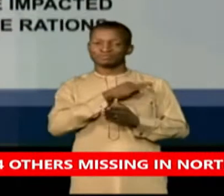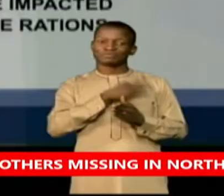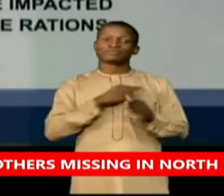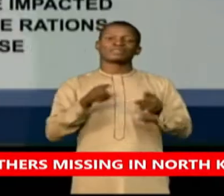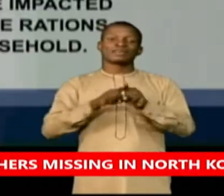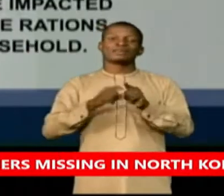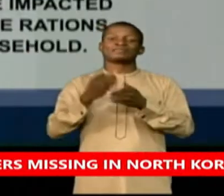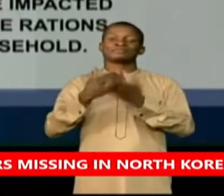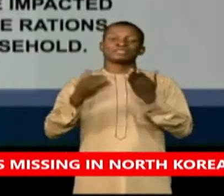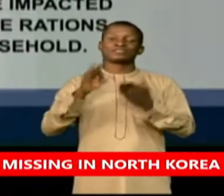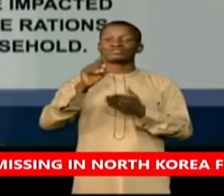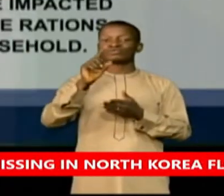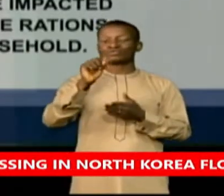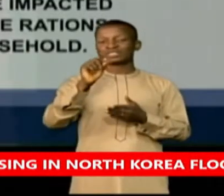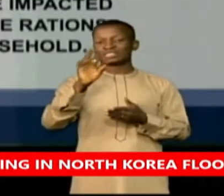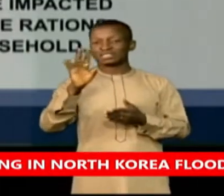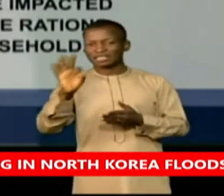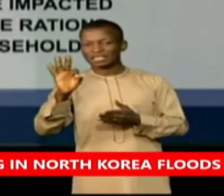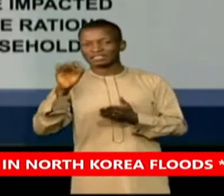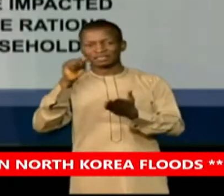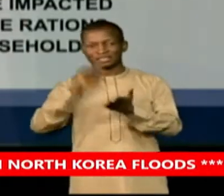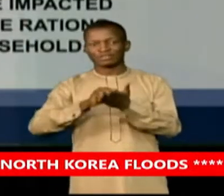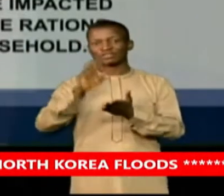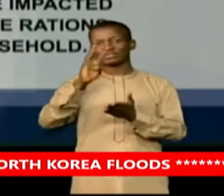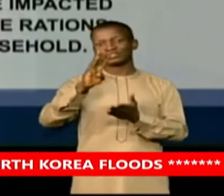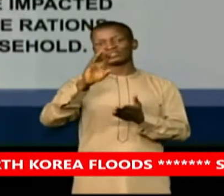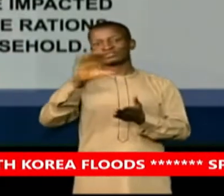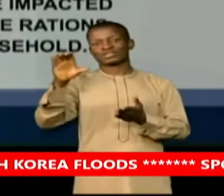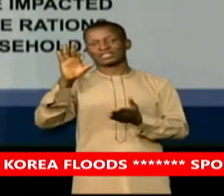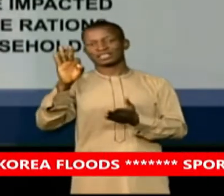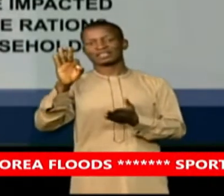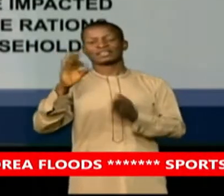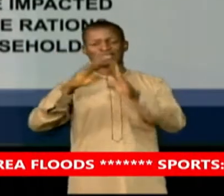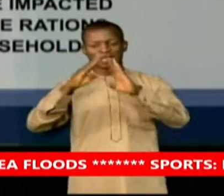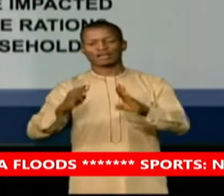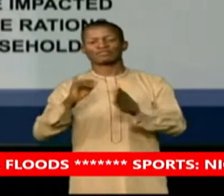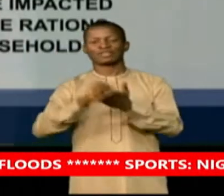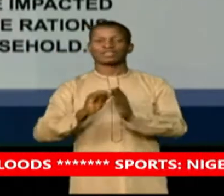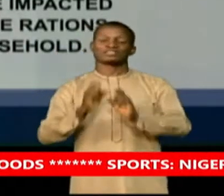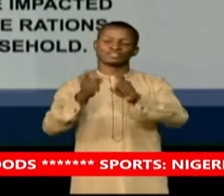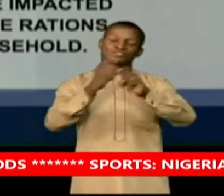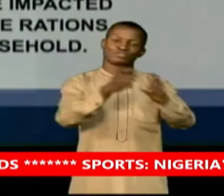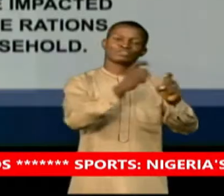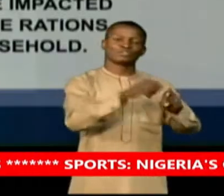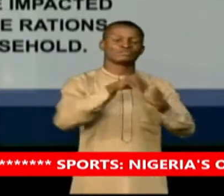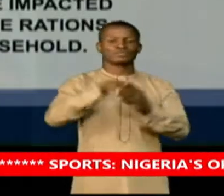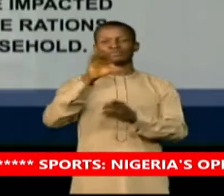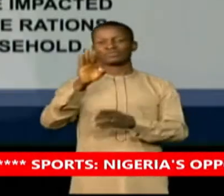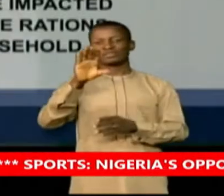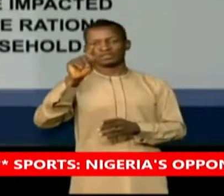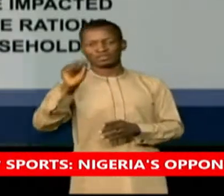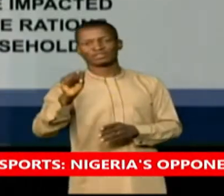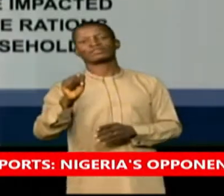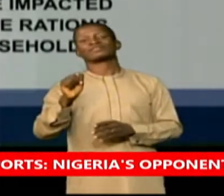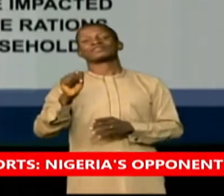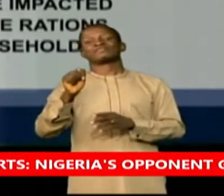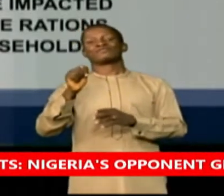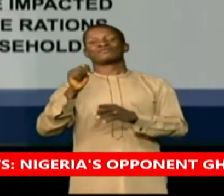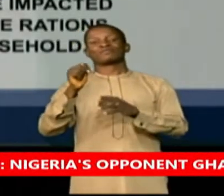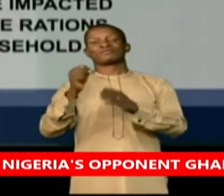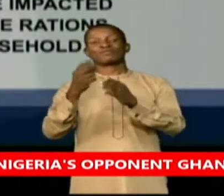of the 29,609 households that were impacted in the FCT, with the take-home rations valued